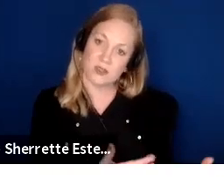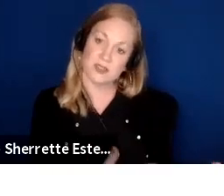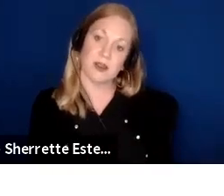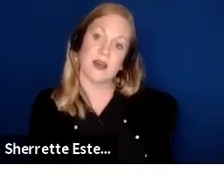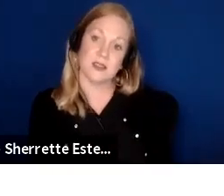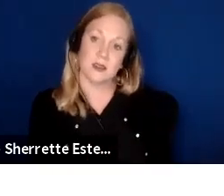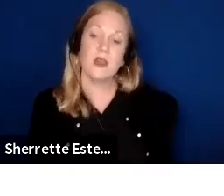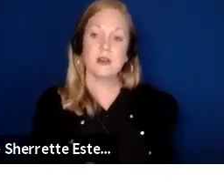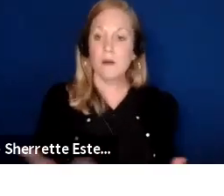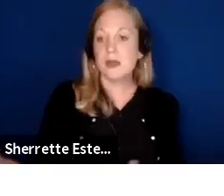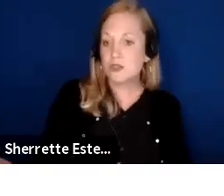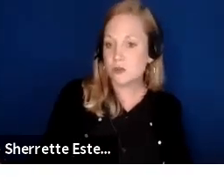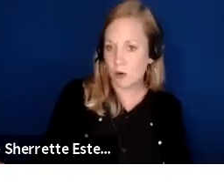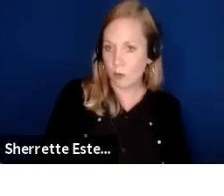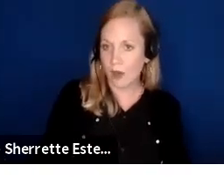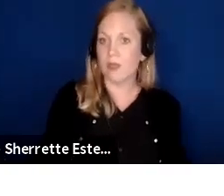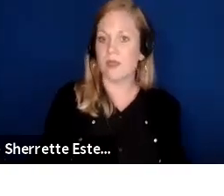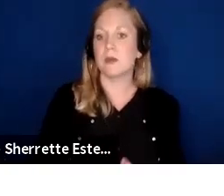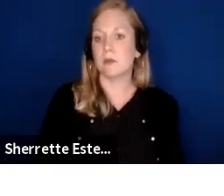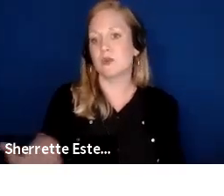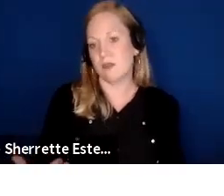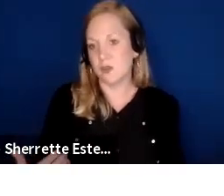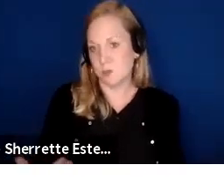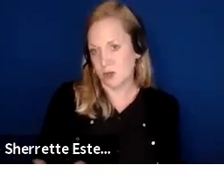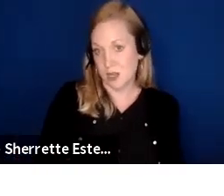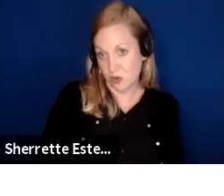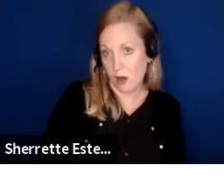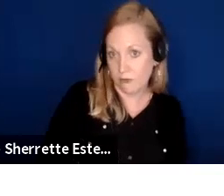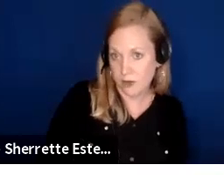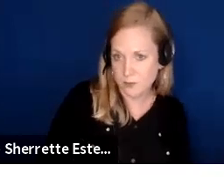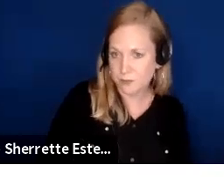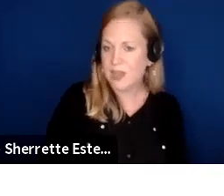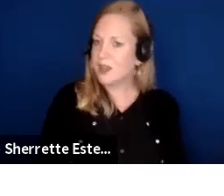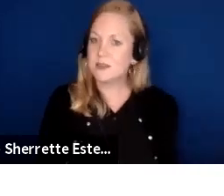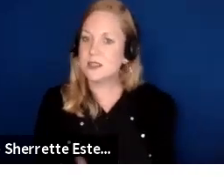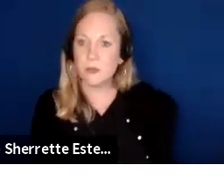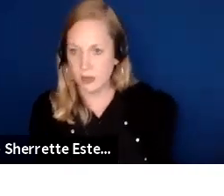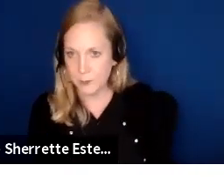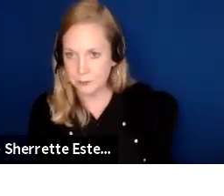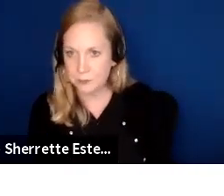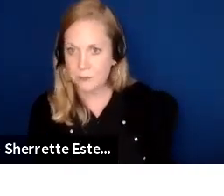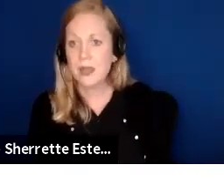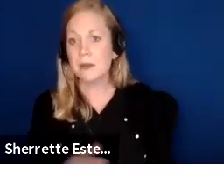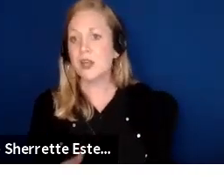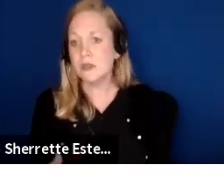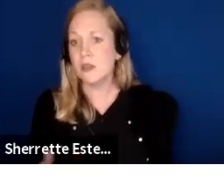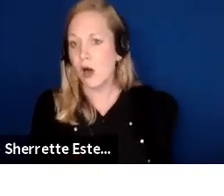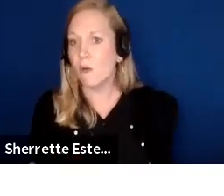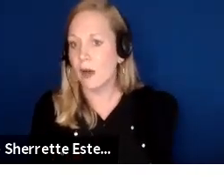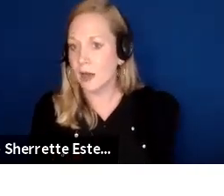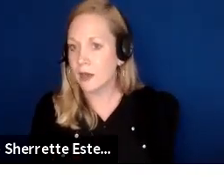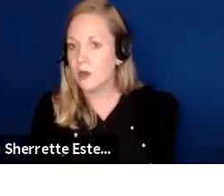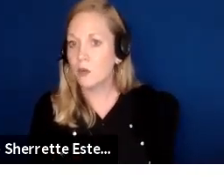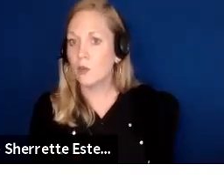deaf person that somebody has then come into the doorway and then be able to invite this person into the office. It's a simple thing, but it goes a